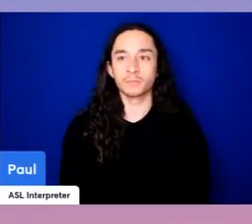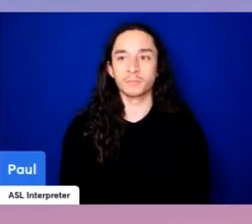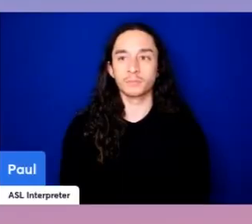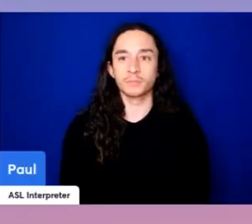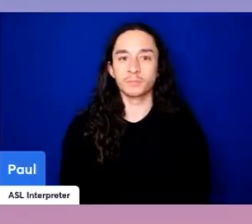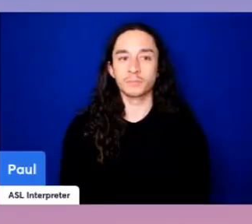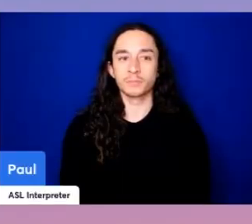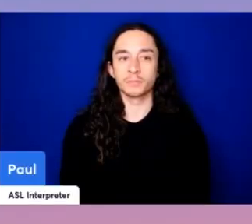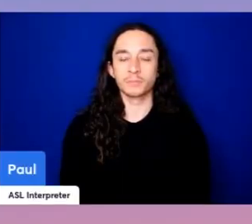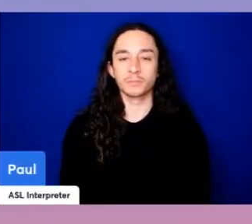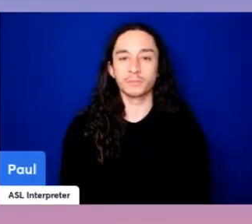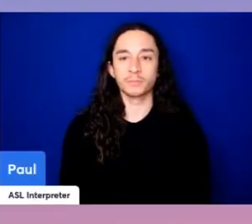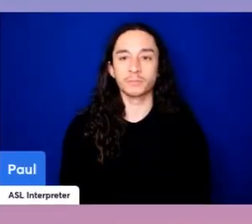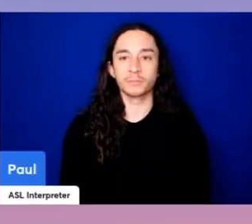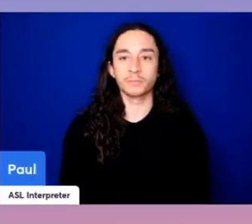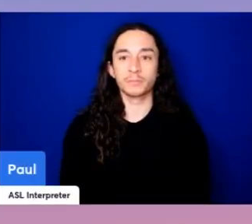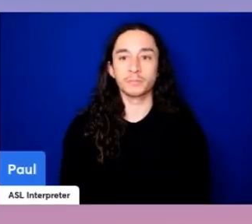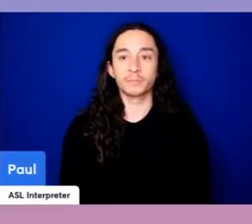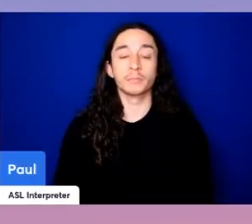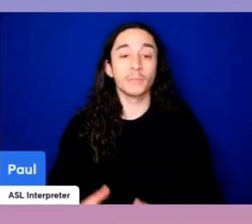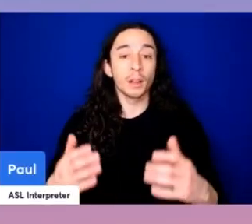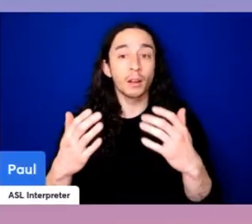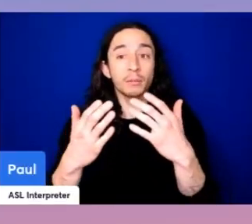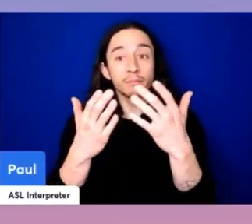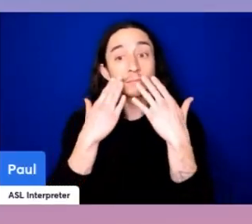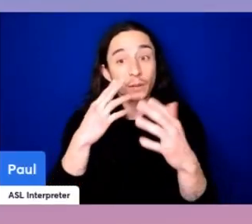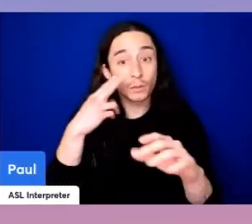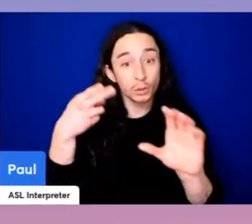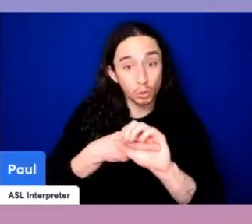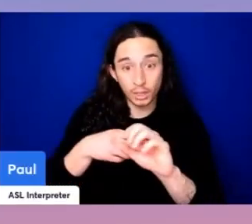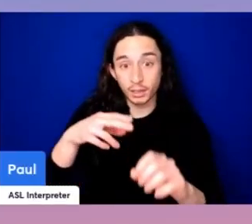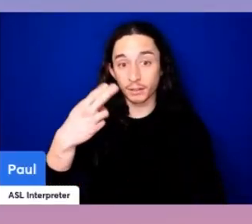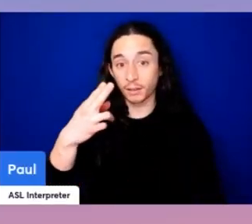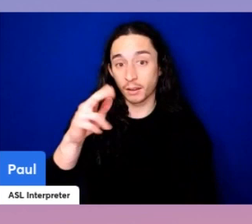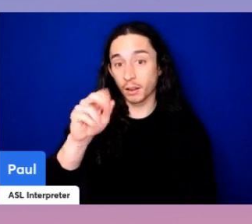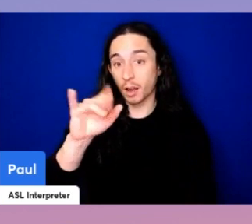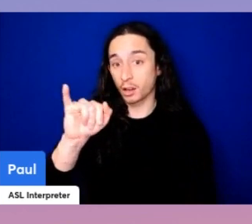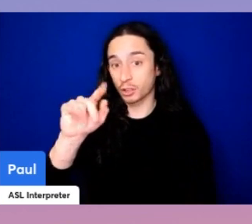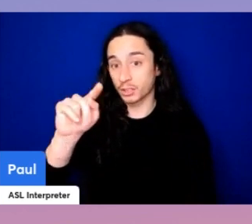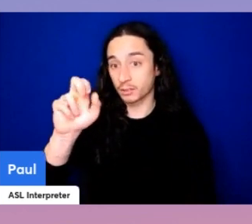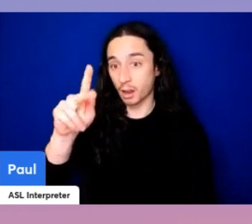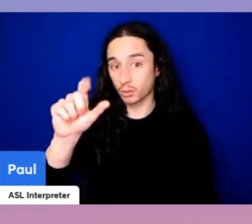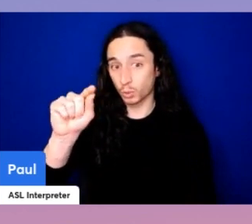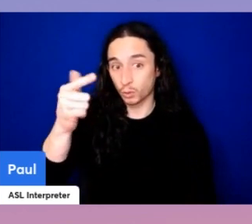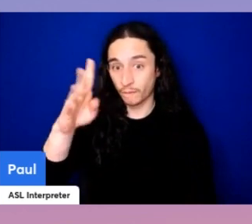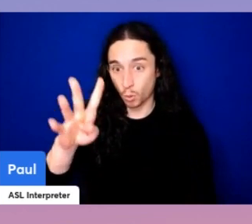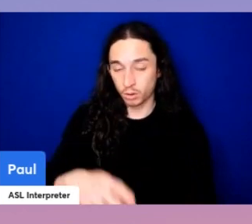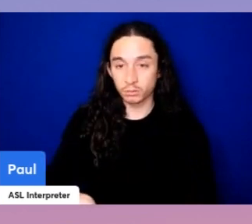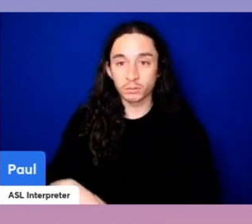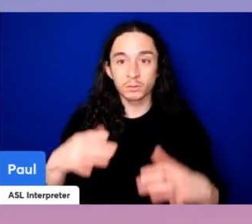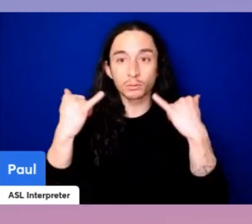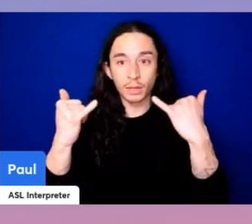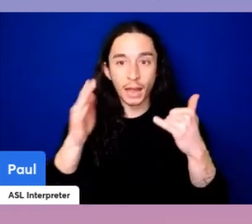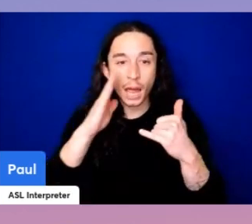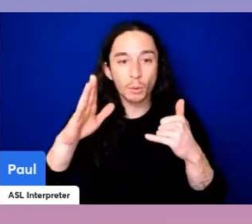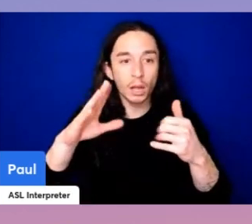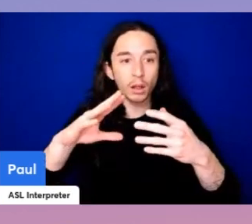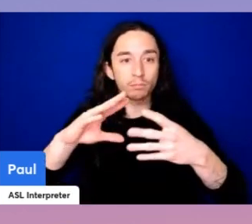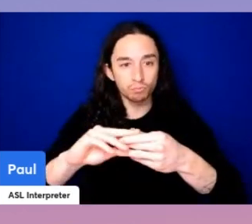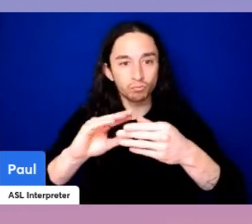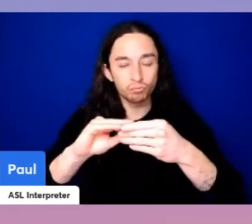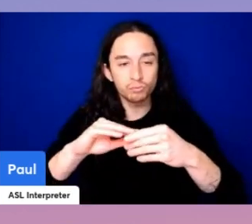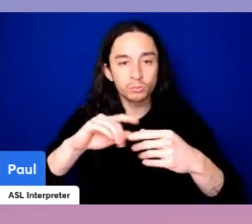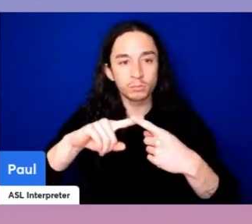everyone. Thank you for joining HashiCorp Talks 2024. Today, I'm going to talk about